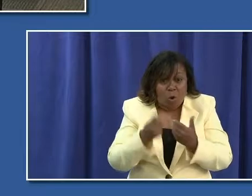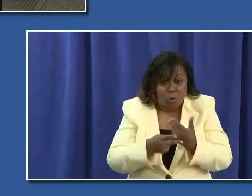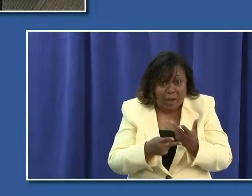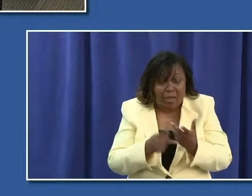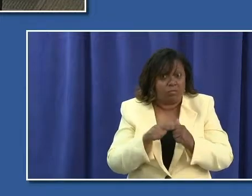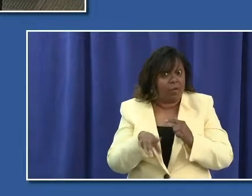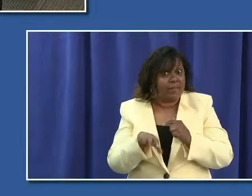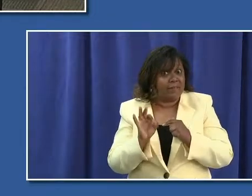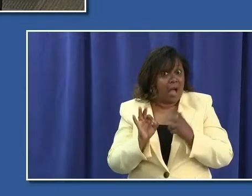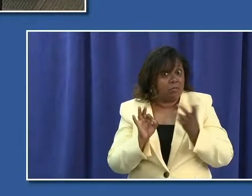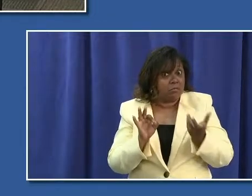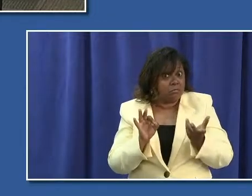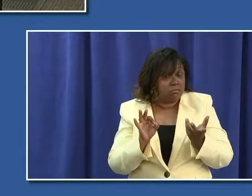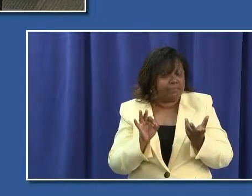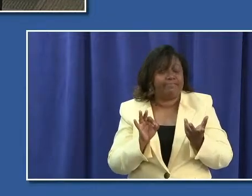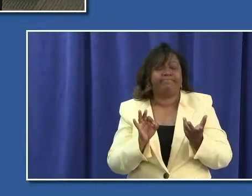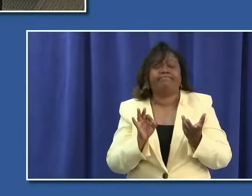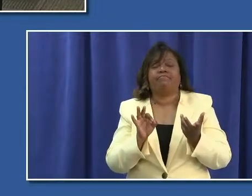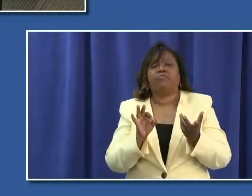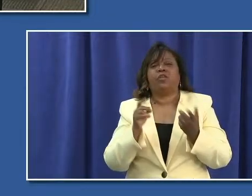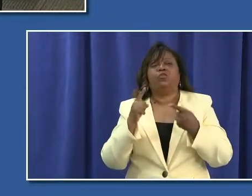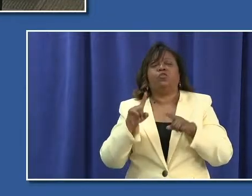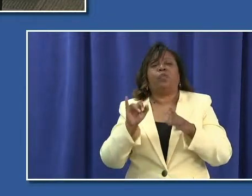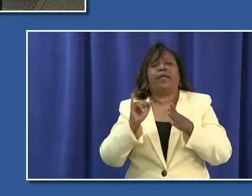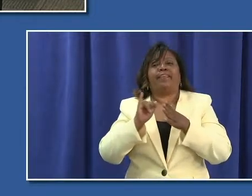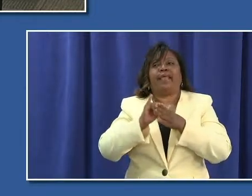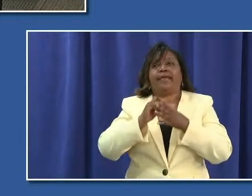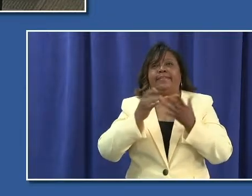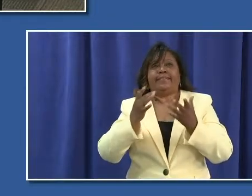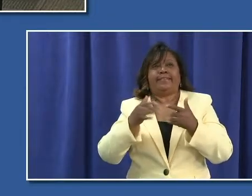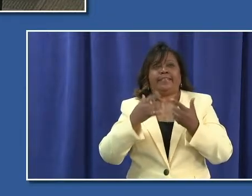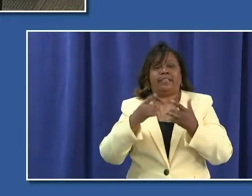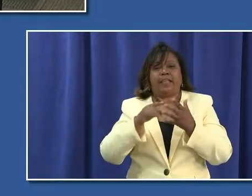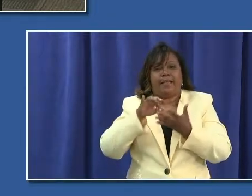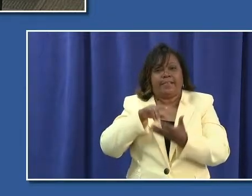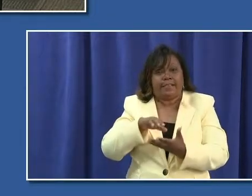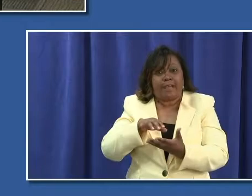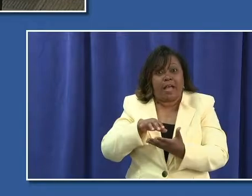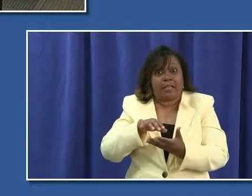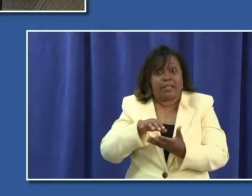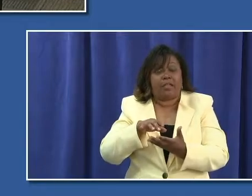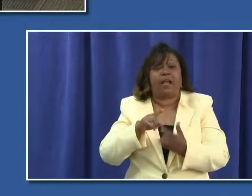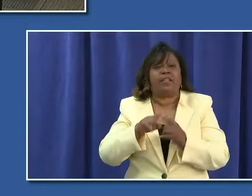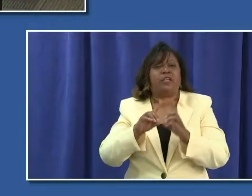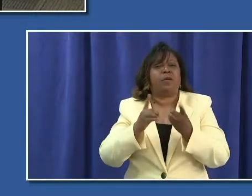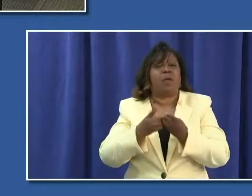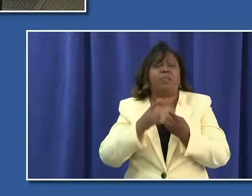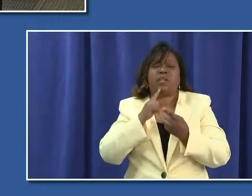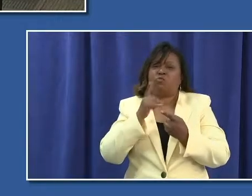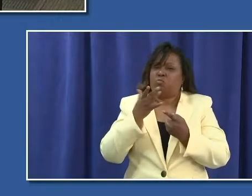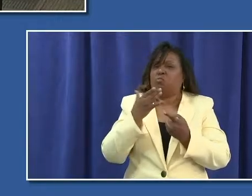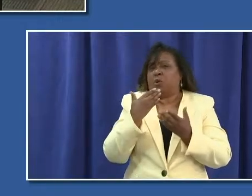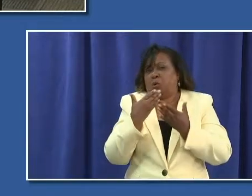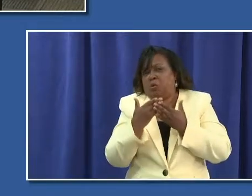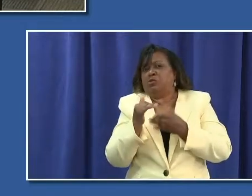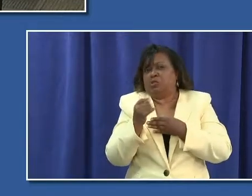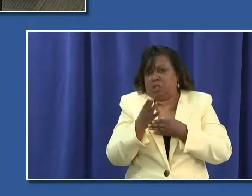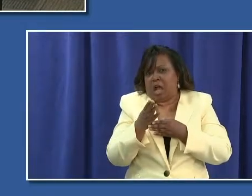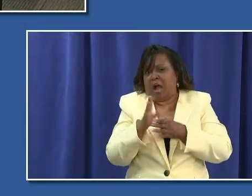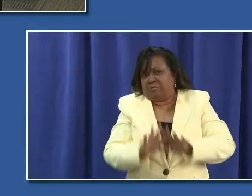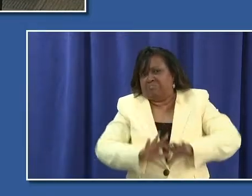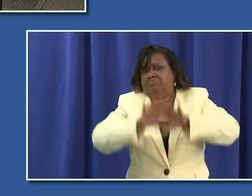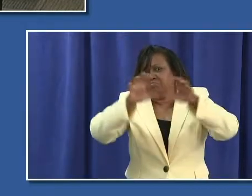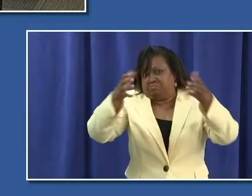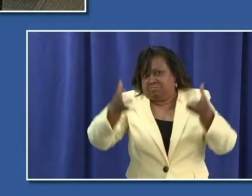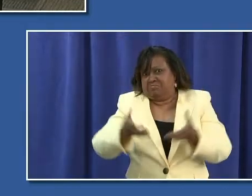what we found out during that study is that the department does a pretty good job